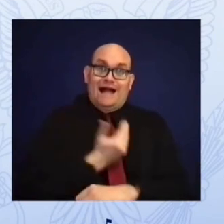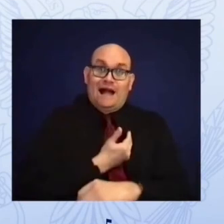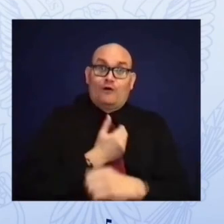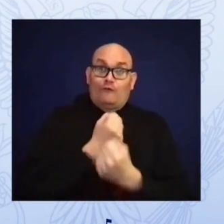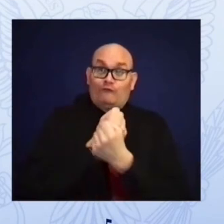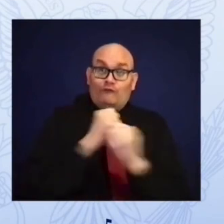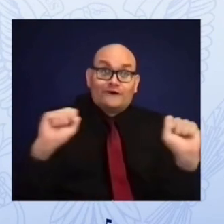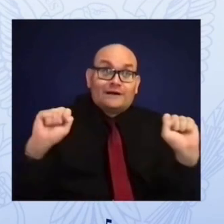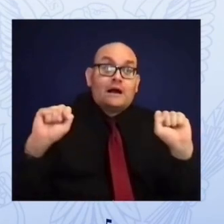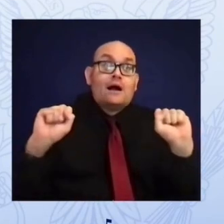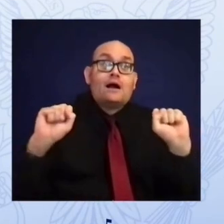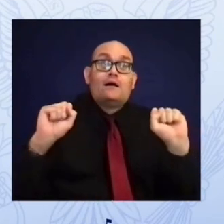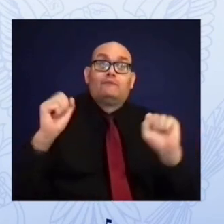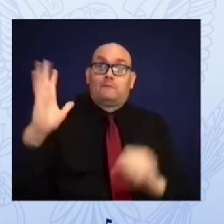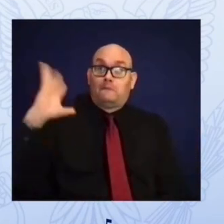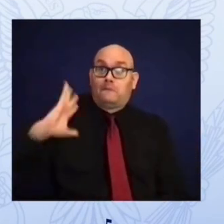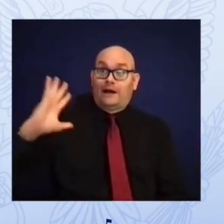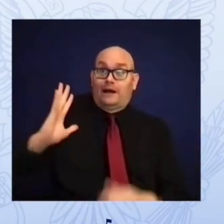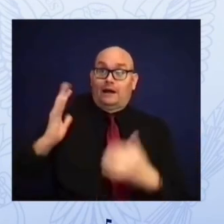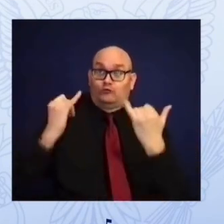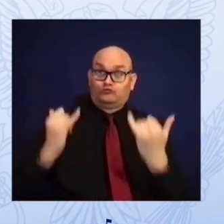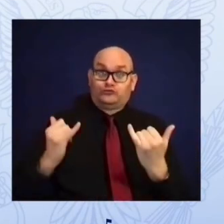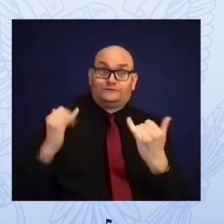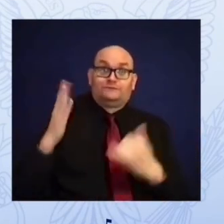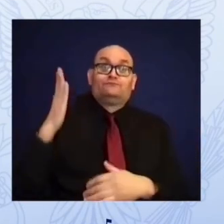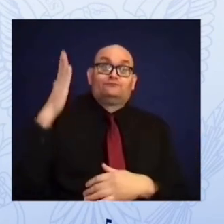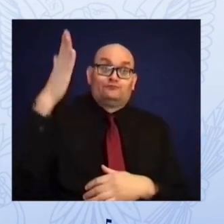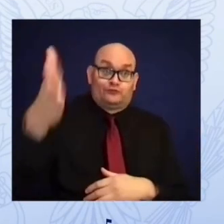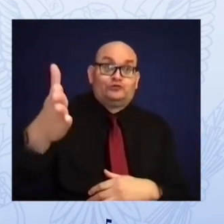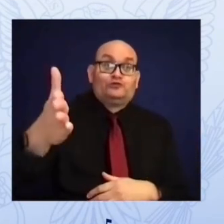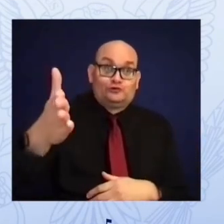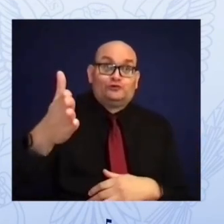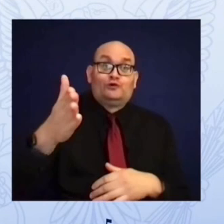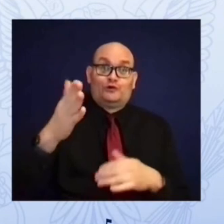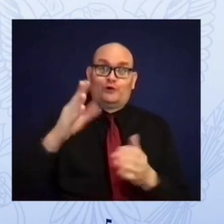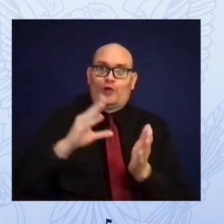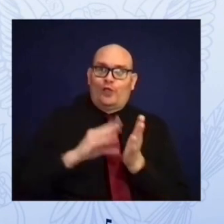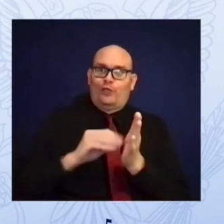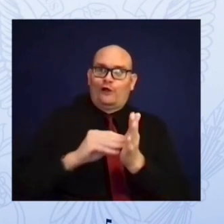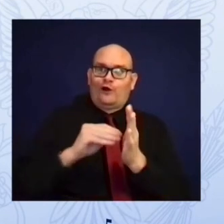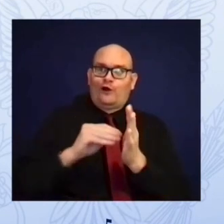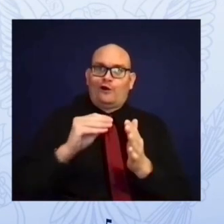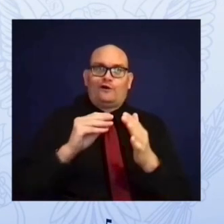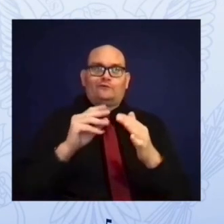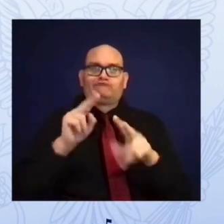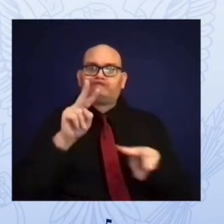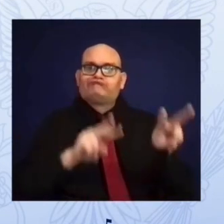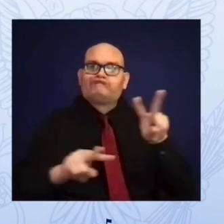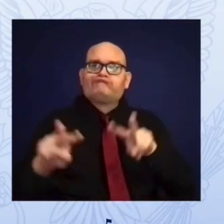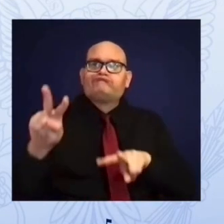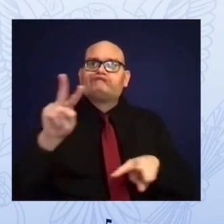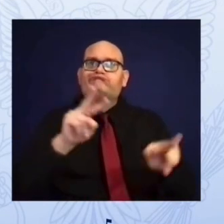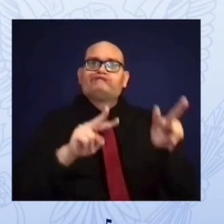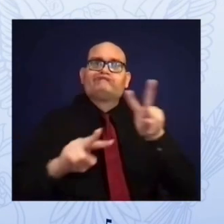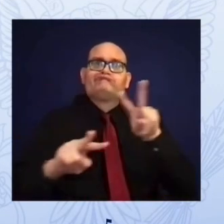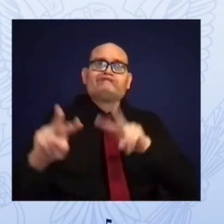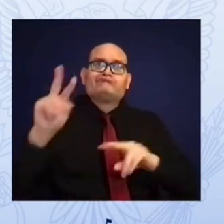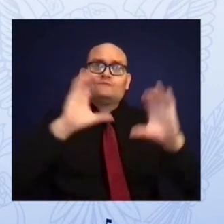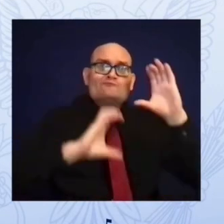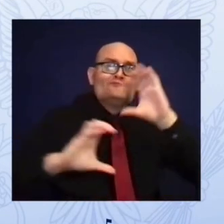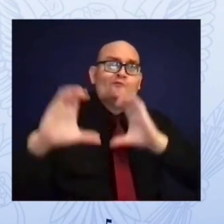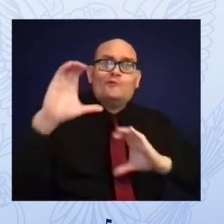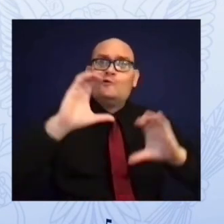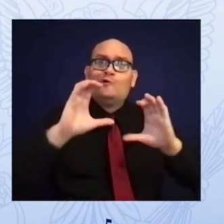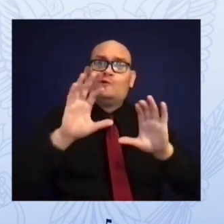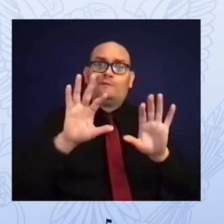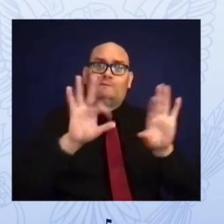and philosophies that shape us without fear of being silenced or censored. As you may